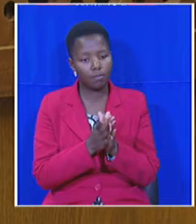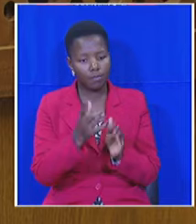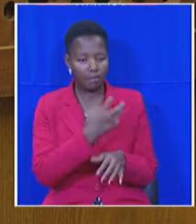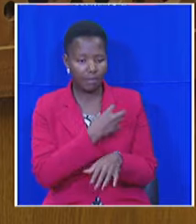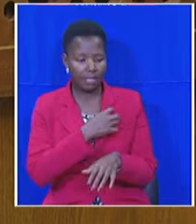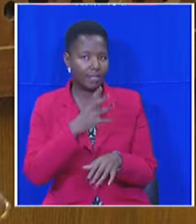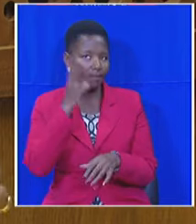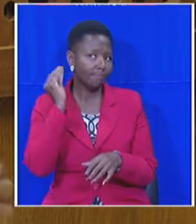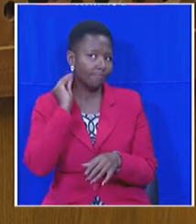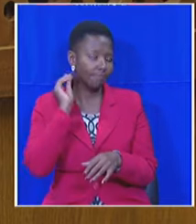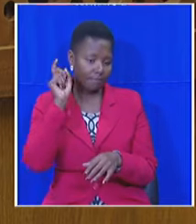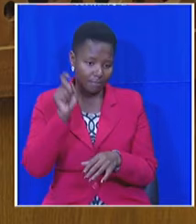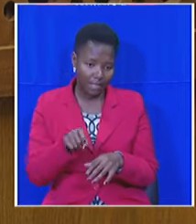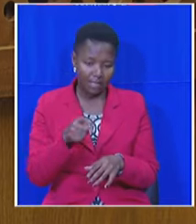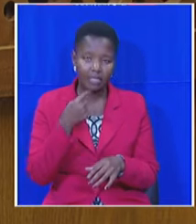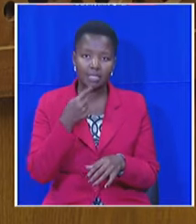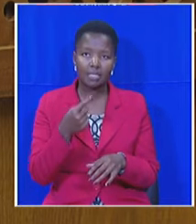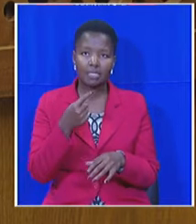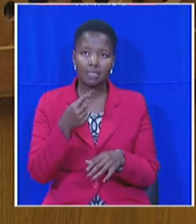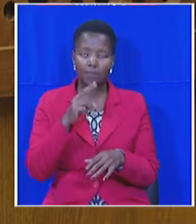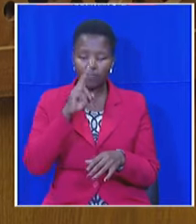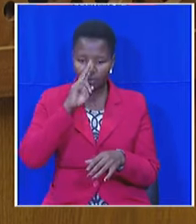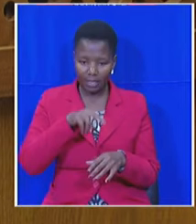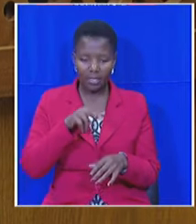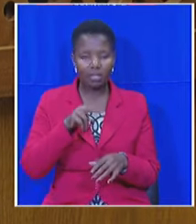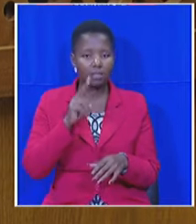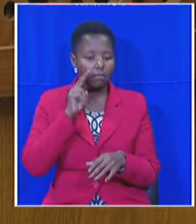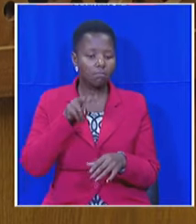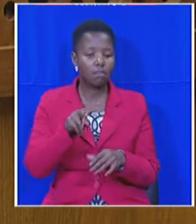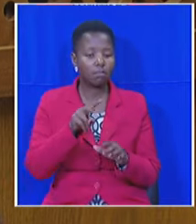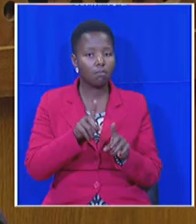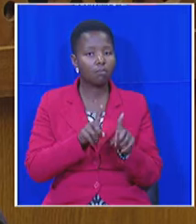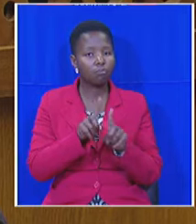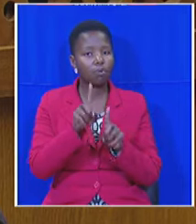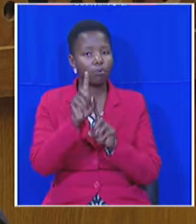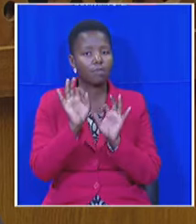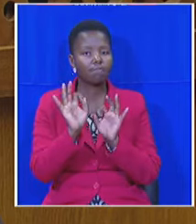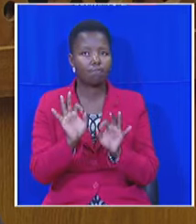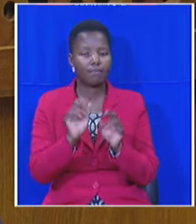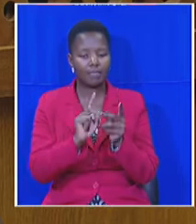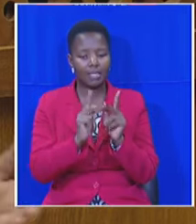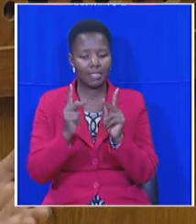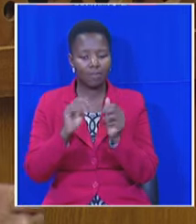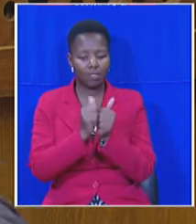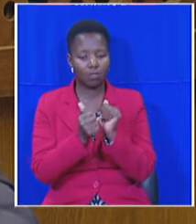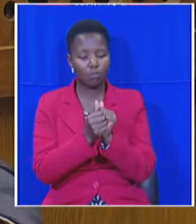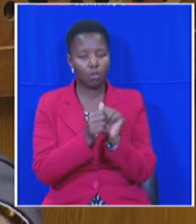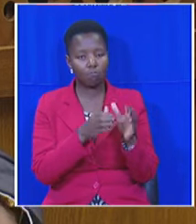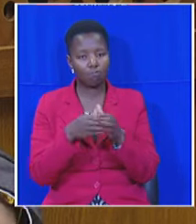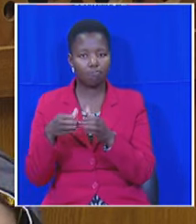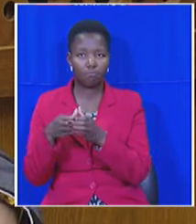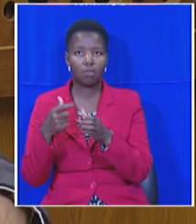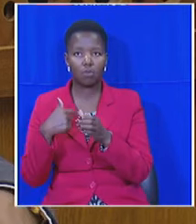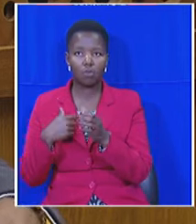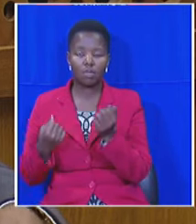account as you observe the progress of these 4 codes in course of time, like you promised when